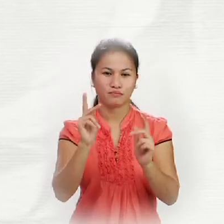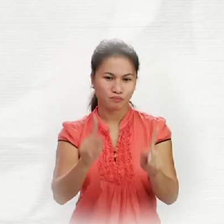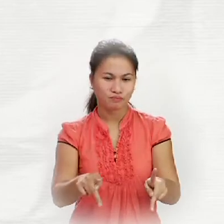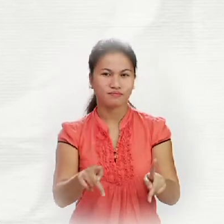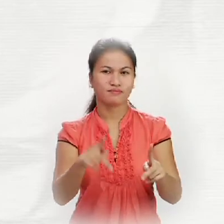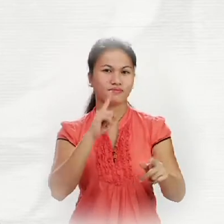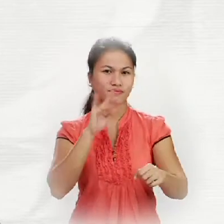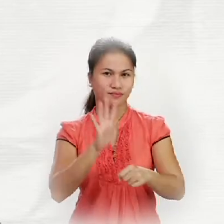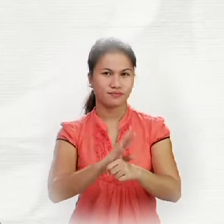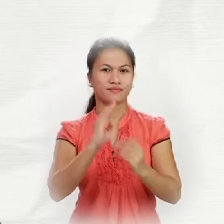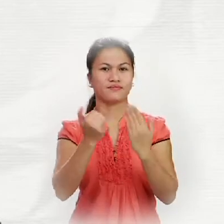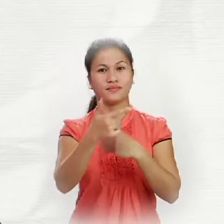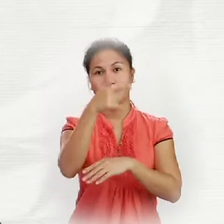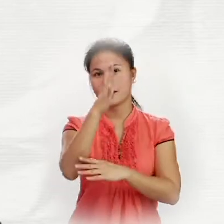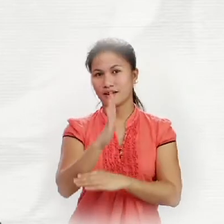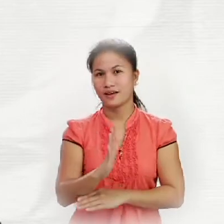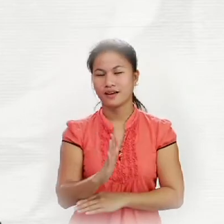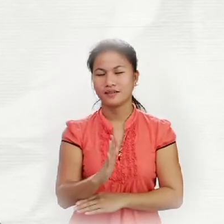God.